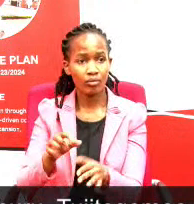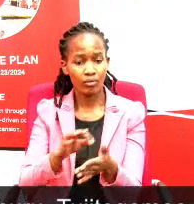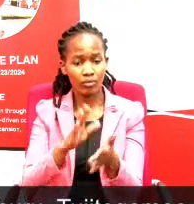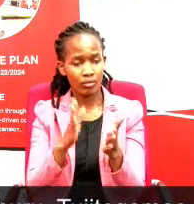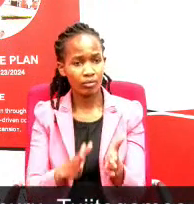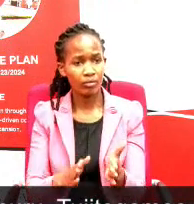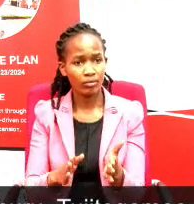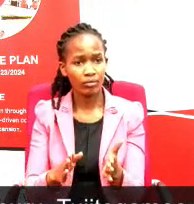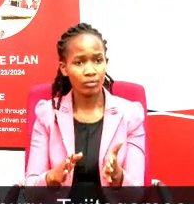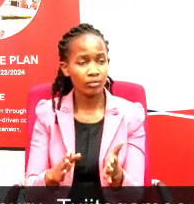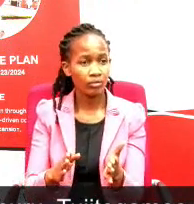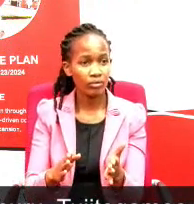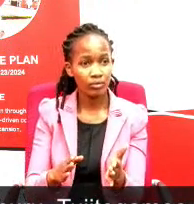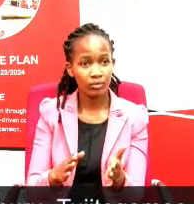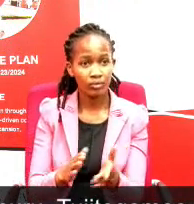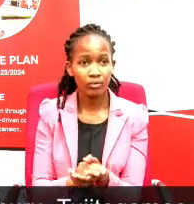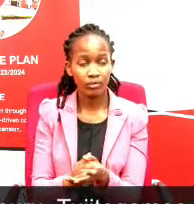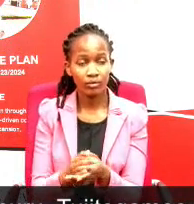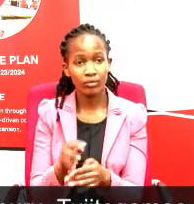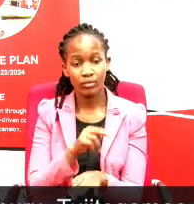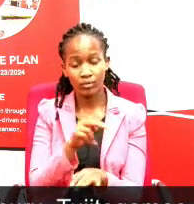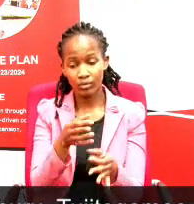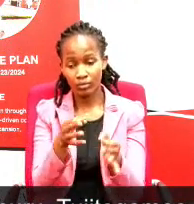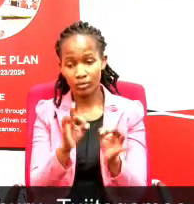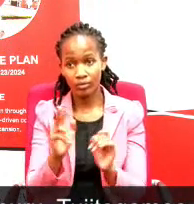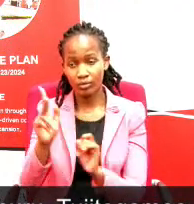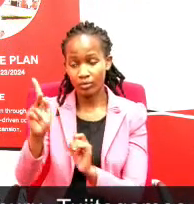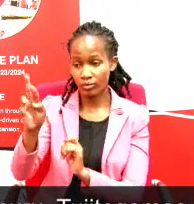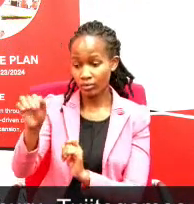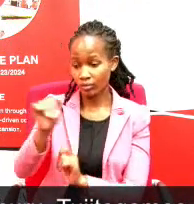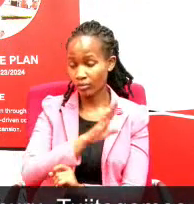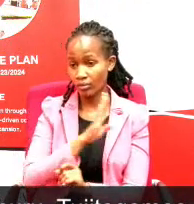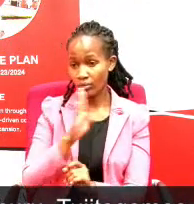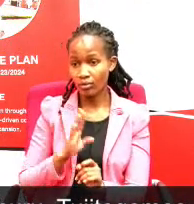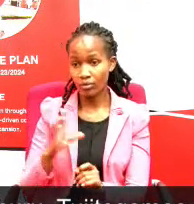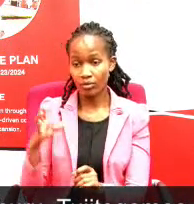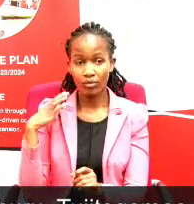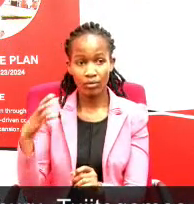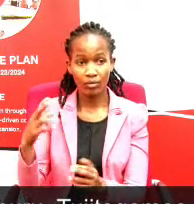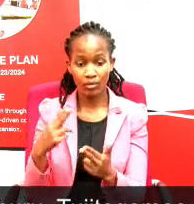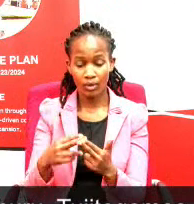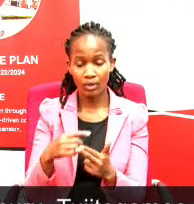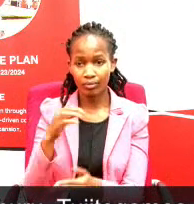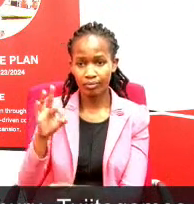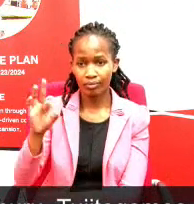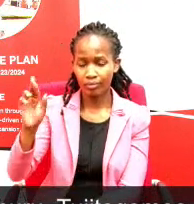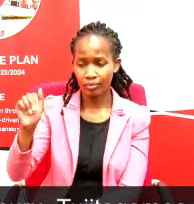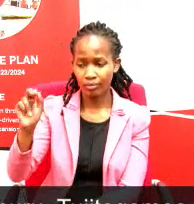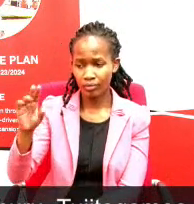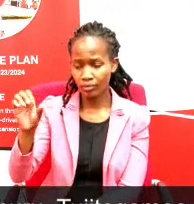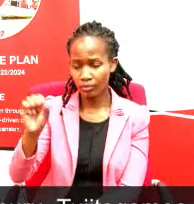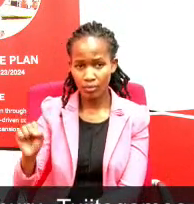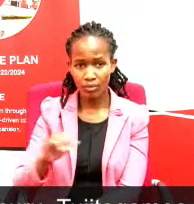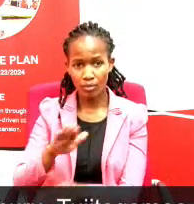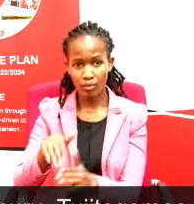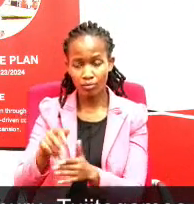National Treasury, the KRA Board Chairman, Ambassador Francis Mudaura, KRA Board